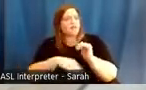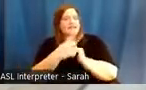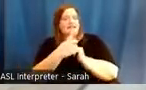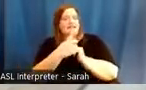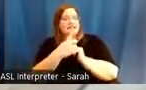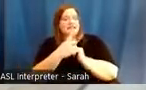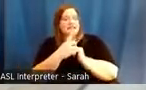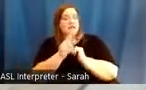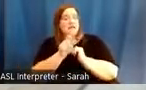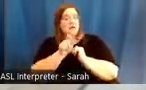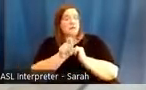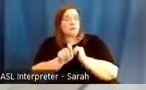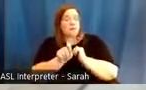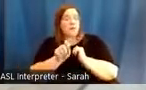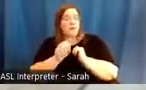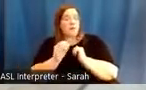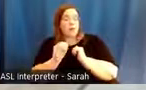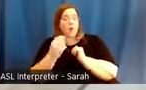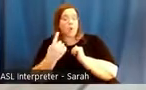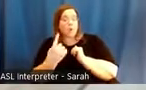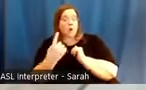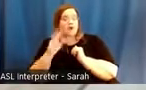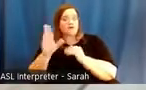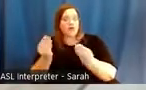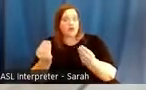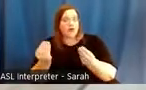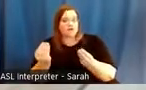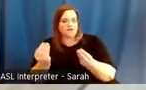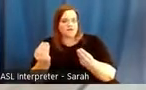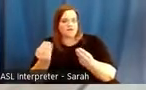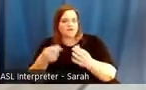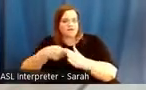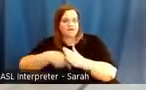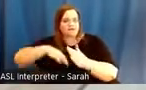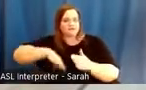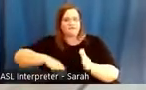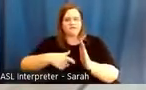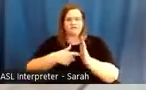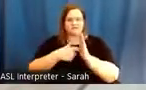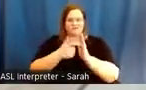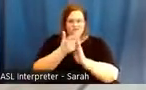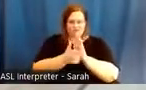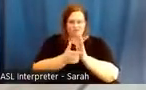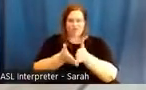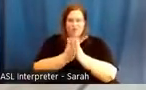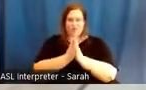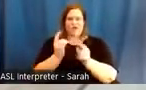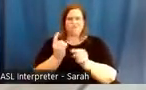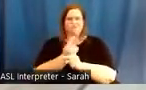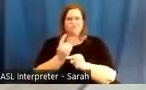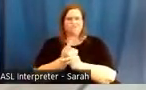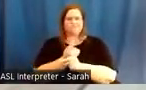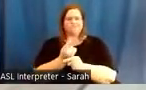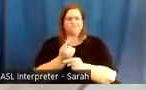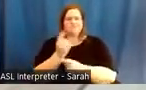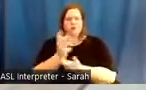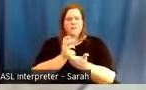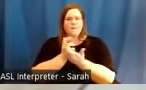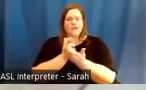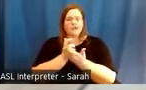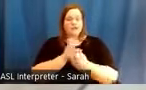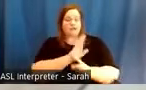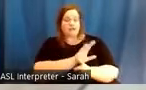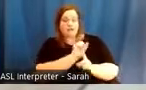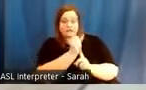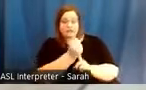of the entity's reported assets. It shouldn't take a lawyer to request a reasonable accommodation like this, and yet in his case and in many others,